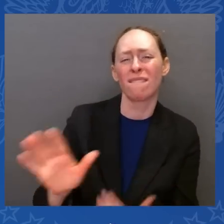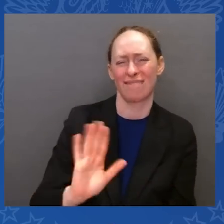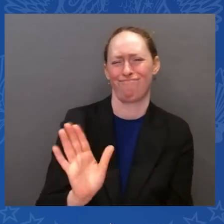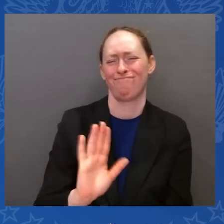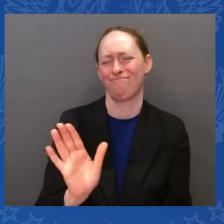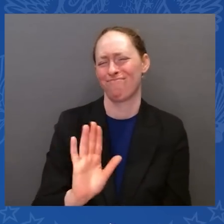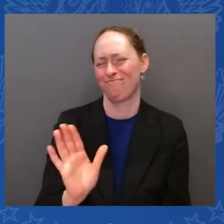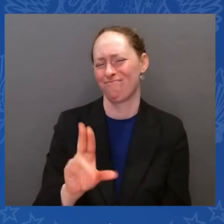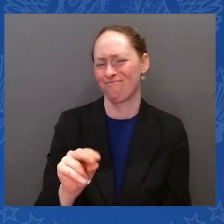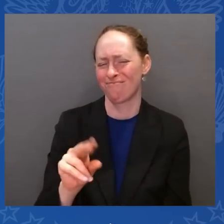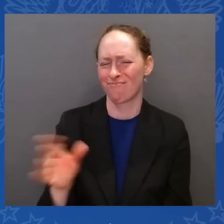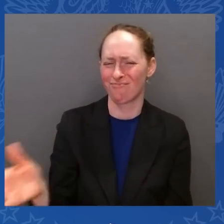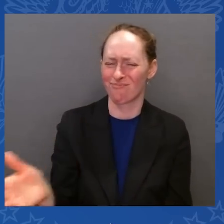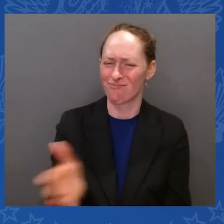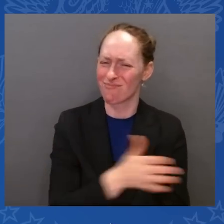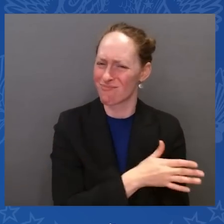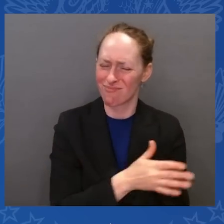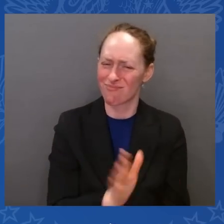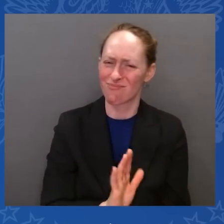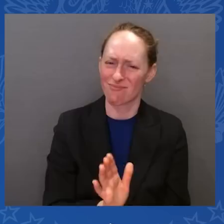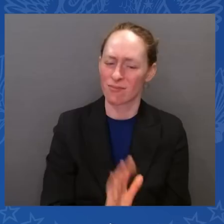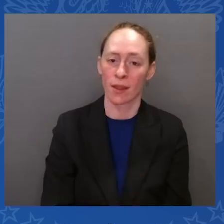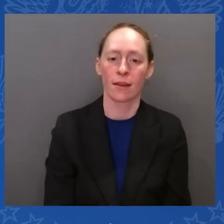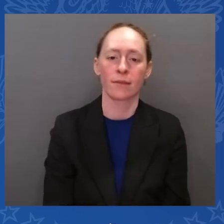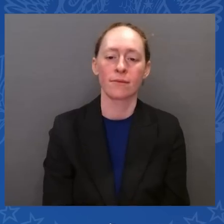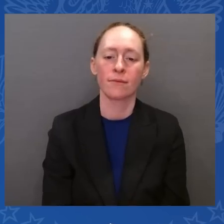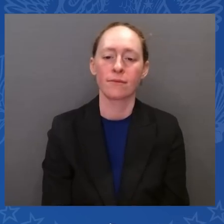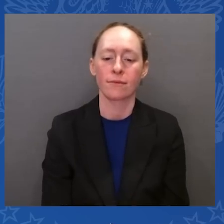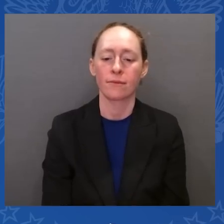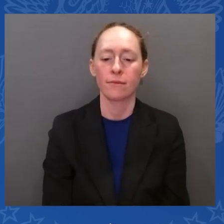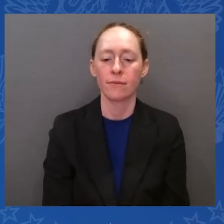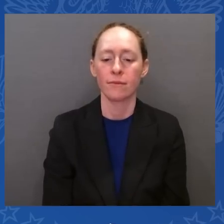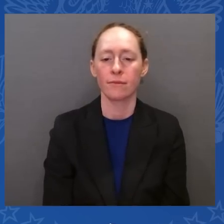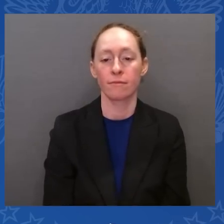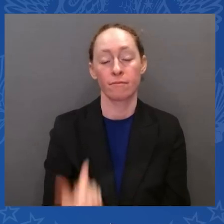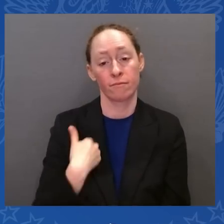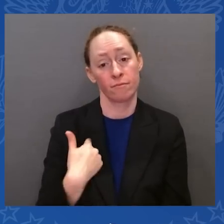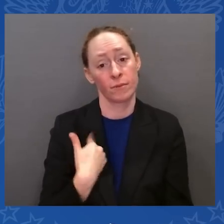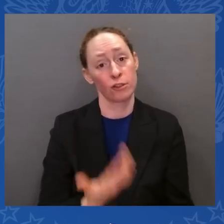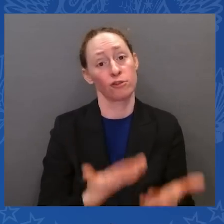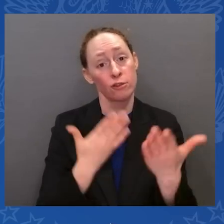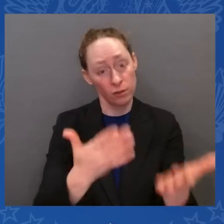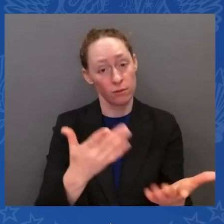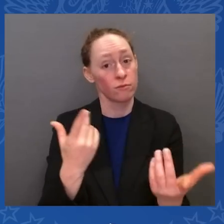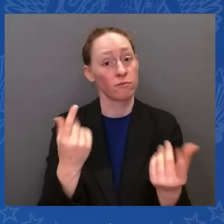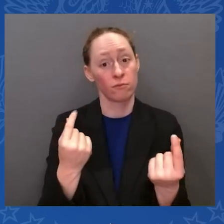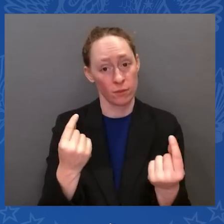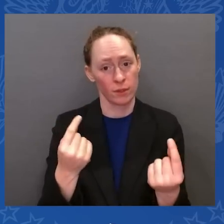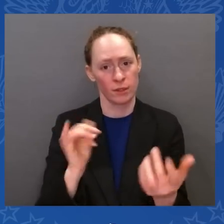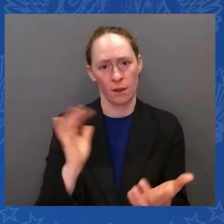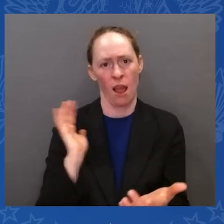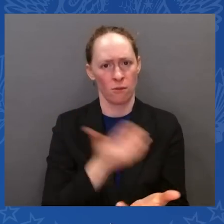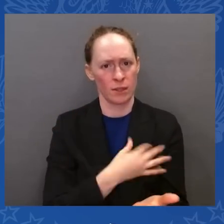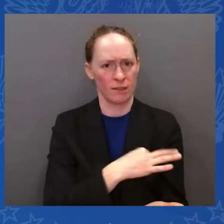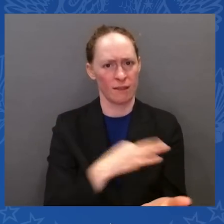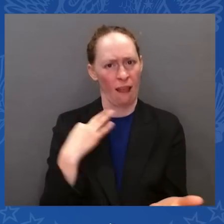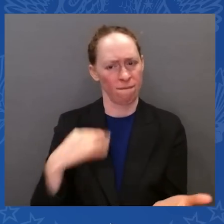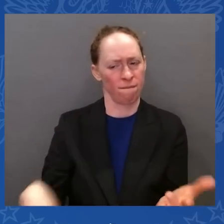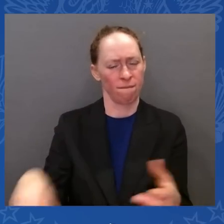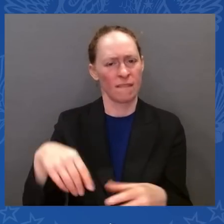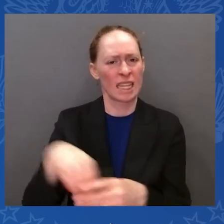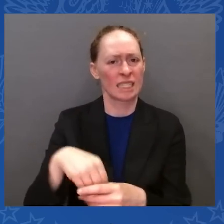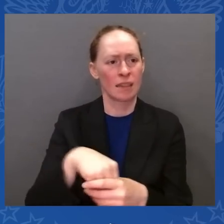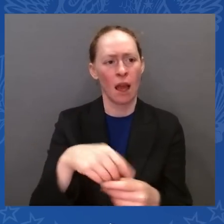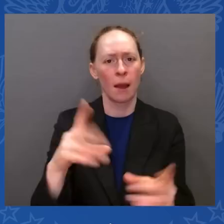we need to take the threat of default off the table. As the meeting ended, excuse